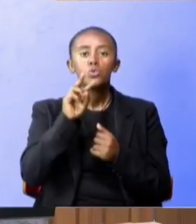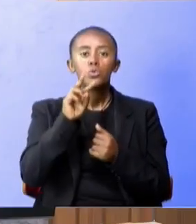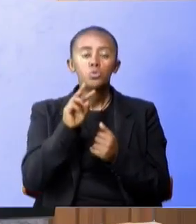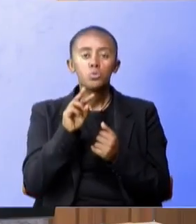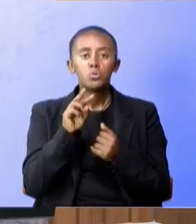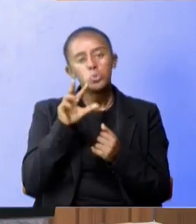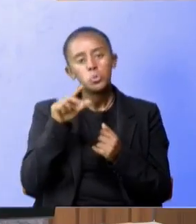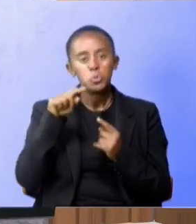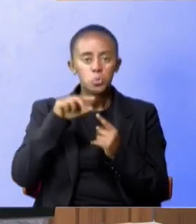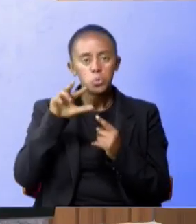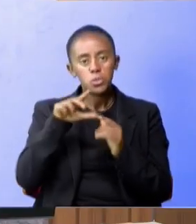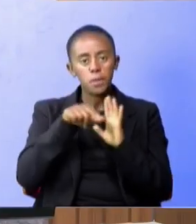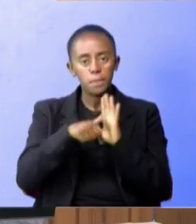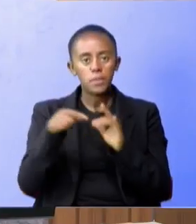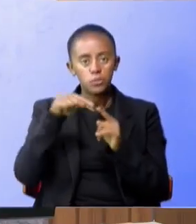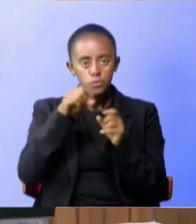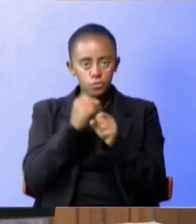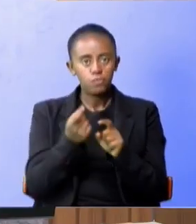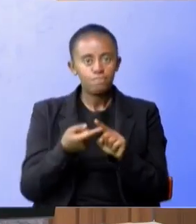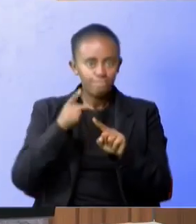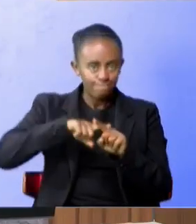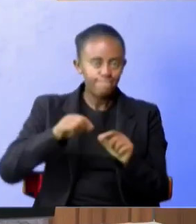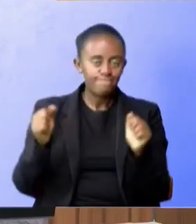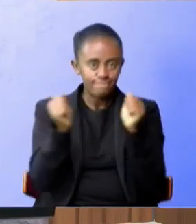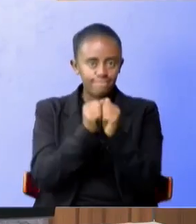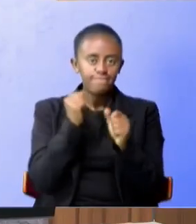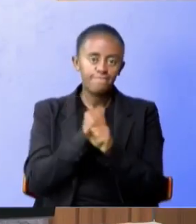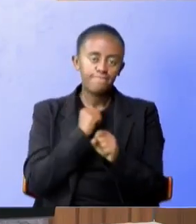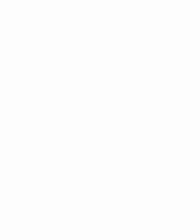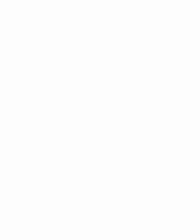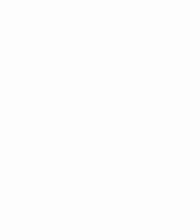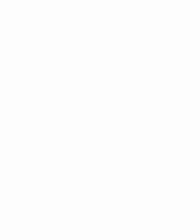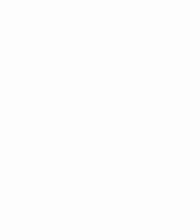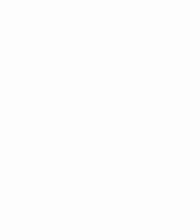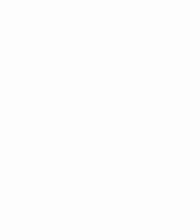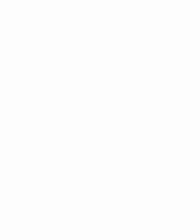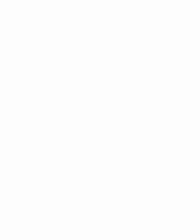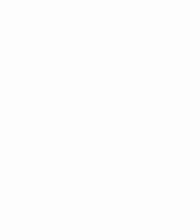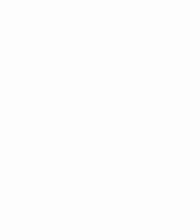3 minutes to finish, and we'll come back and do the answers together.